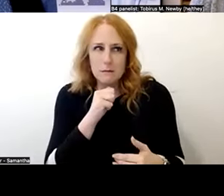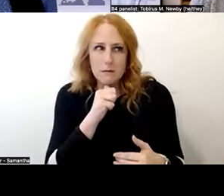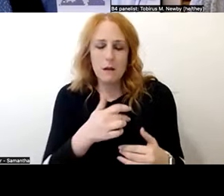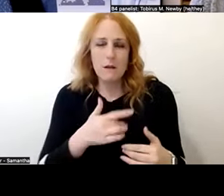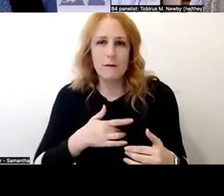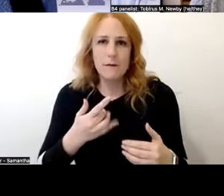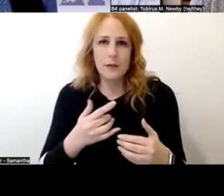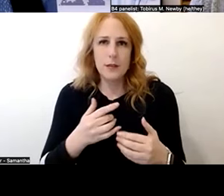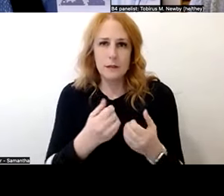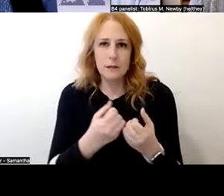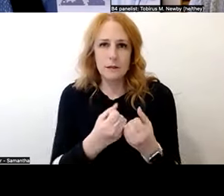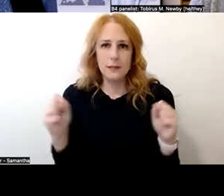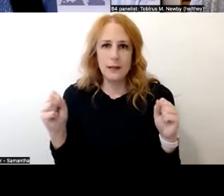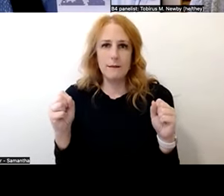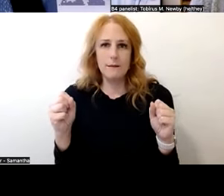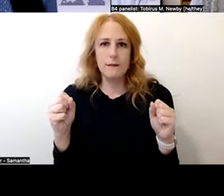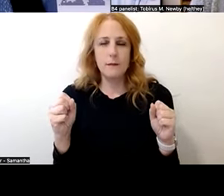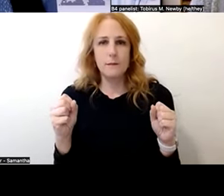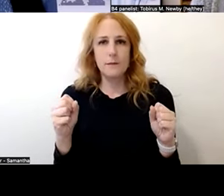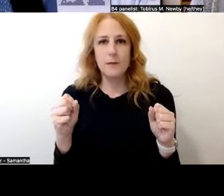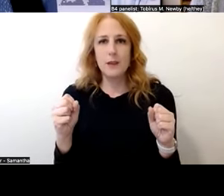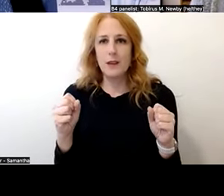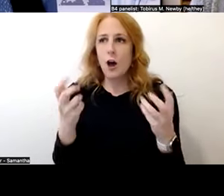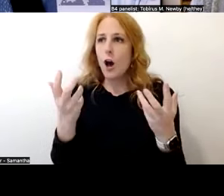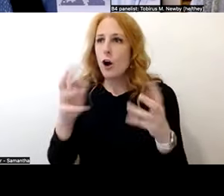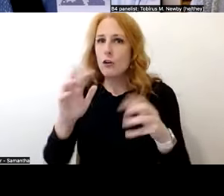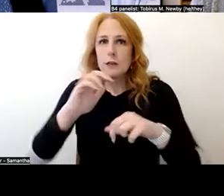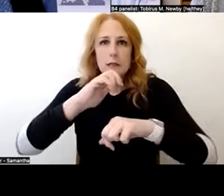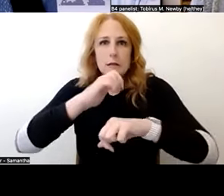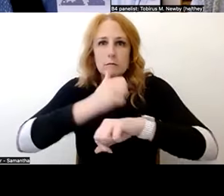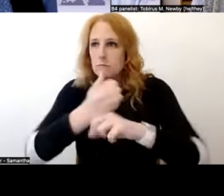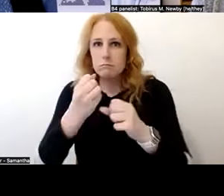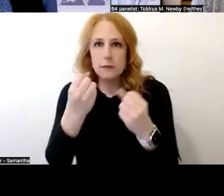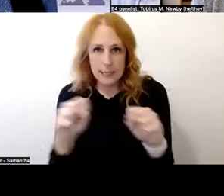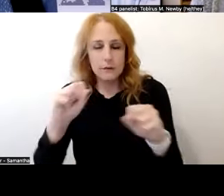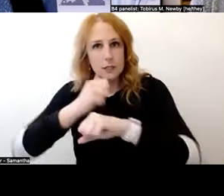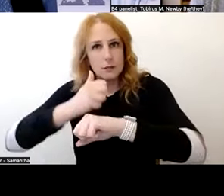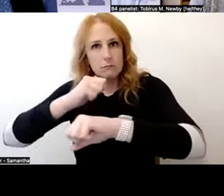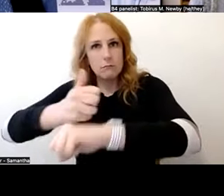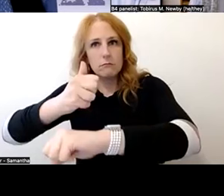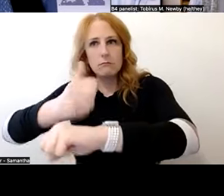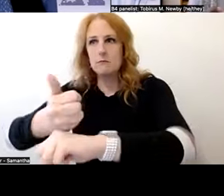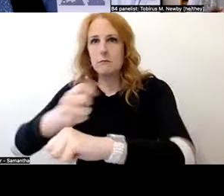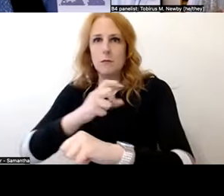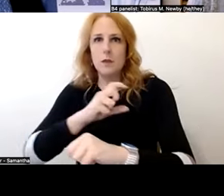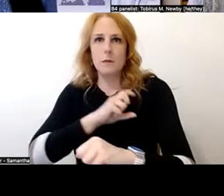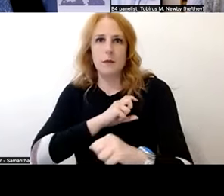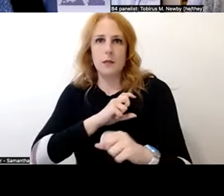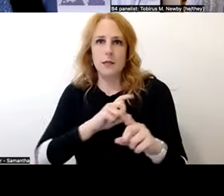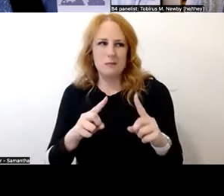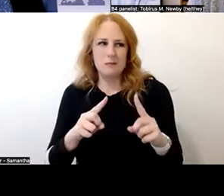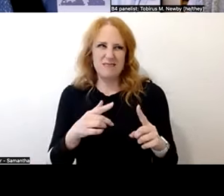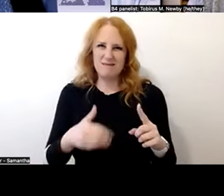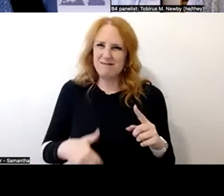so I think, you know, really being able to wrestle with these things, and you alluded to this earlier, Lucy, that, you know, where some